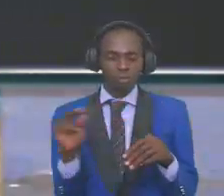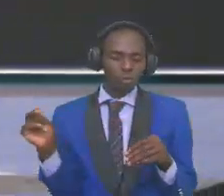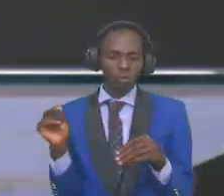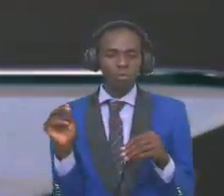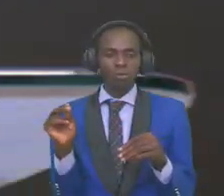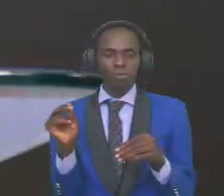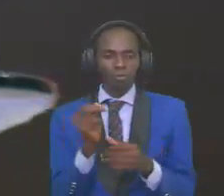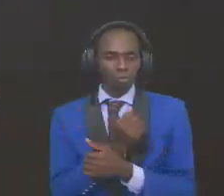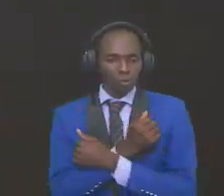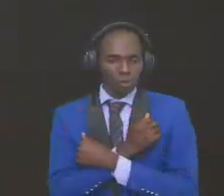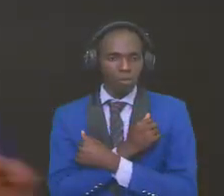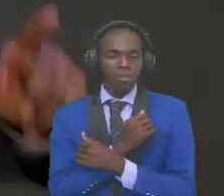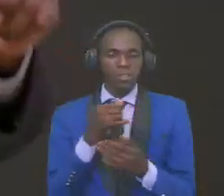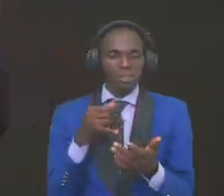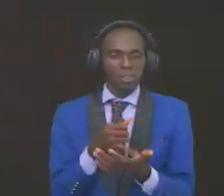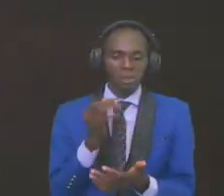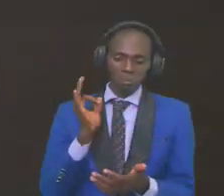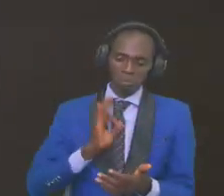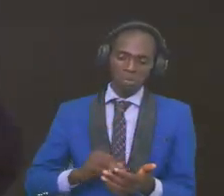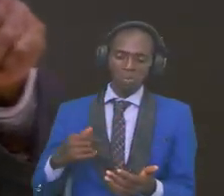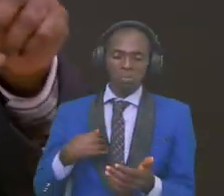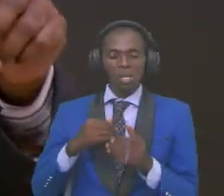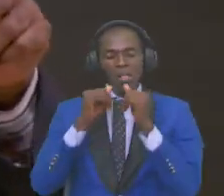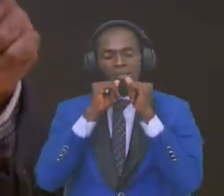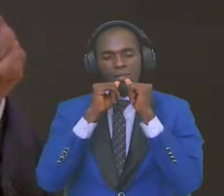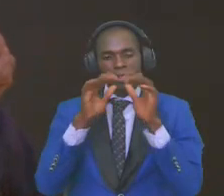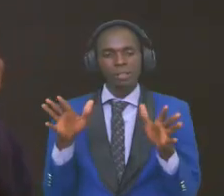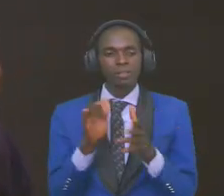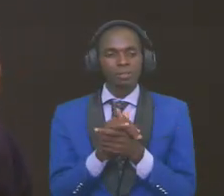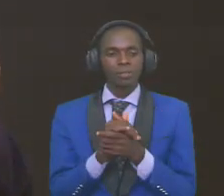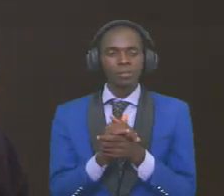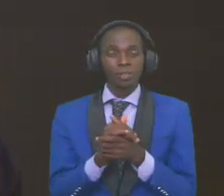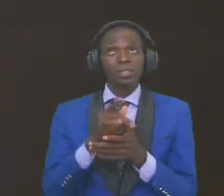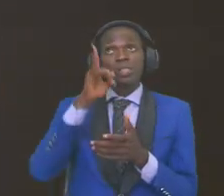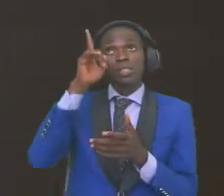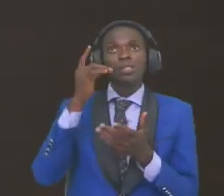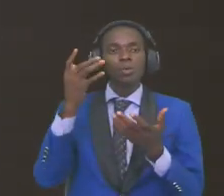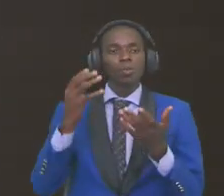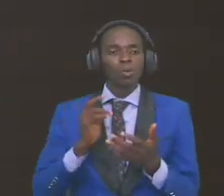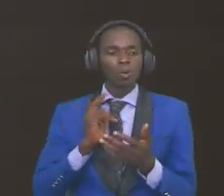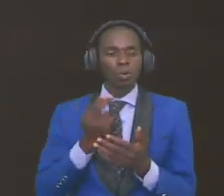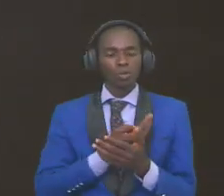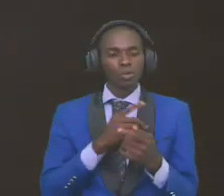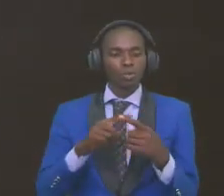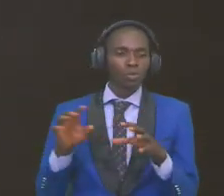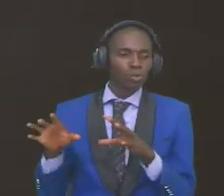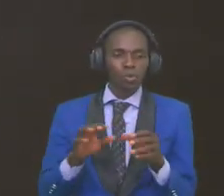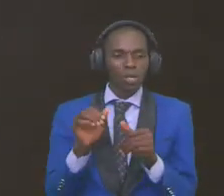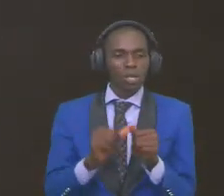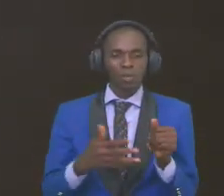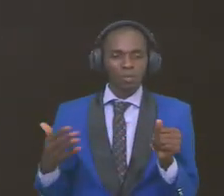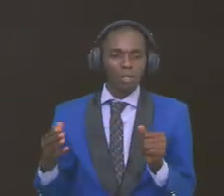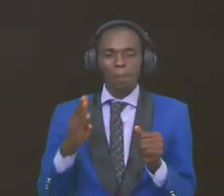me nothing. He wants us to do all things by that